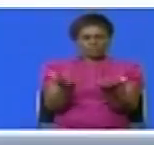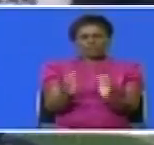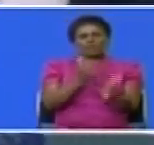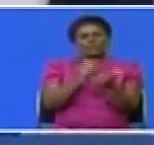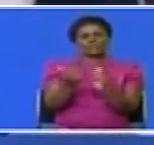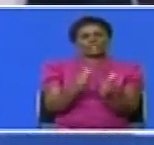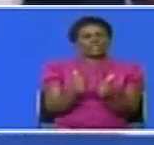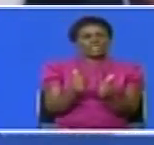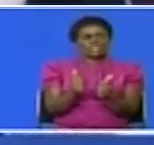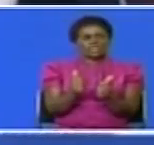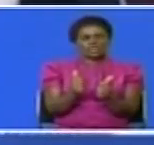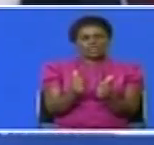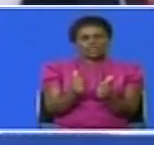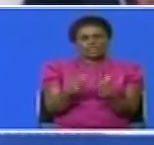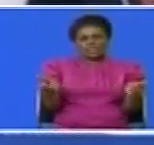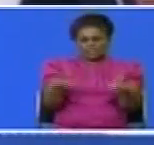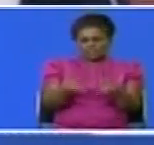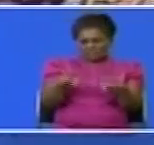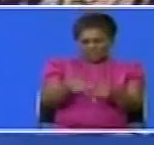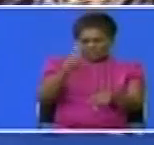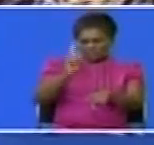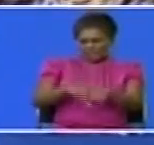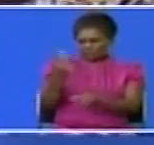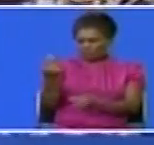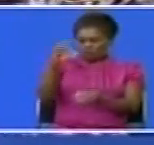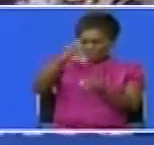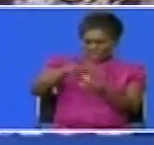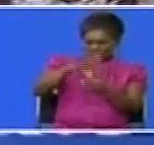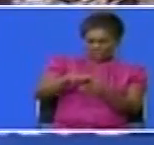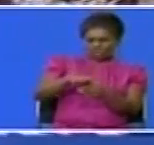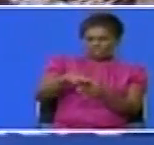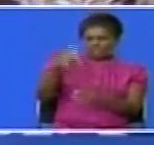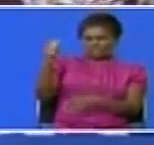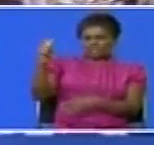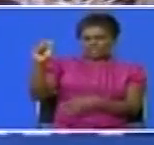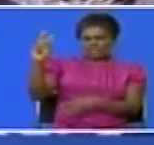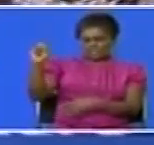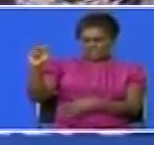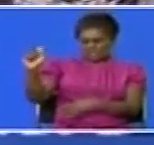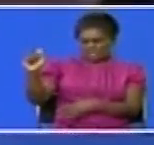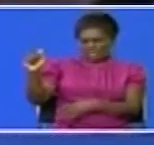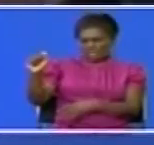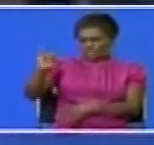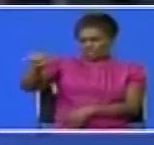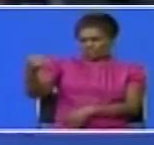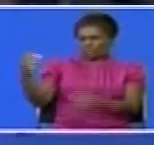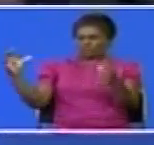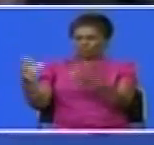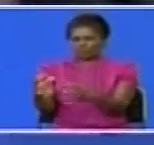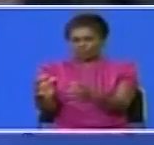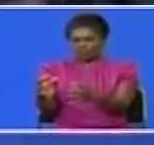competitors. Just like during the by-election campaigns, TNA MPs in the ruling Jubilee Alliance